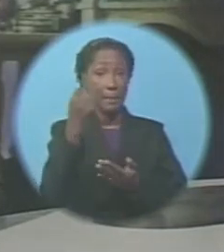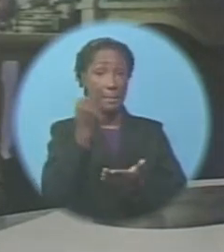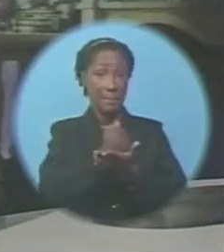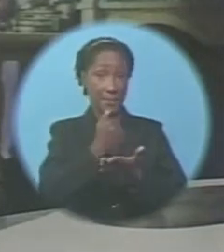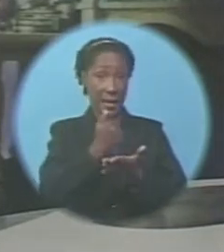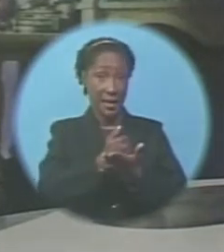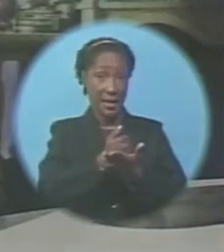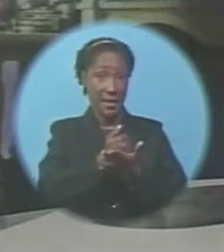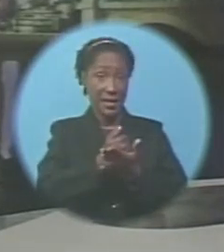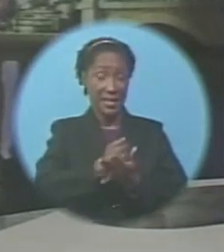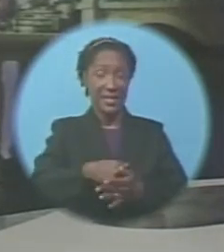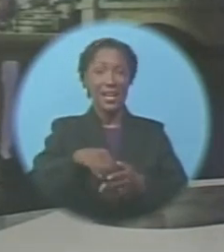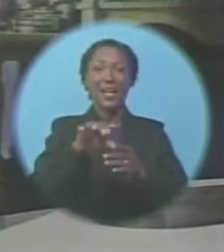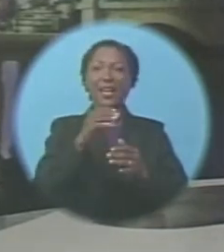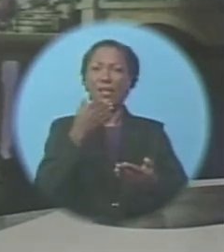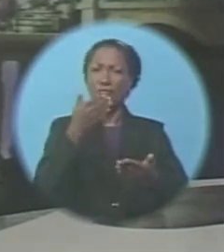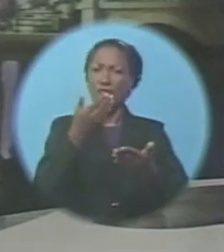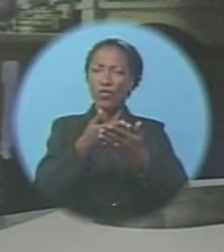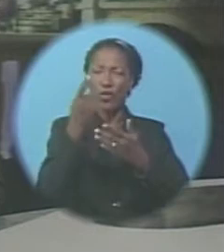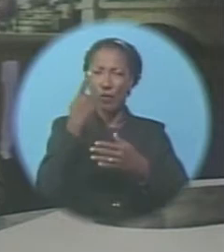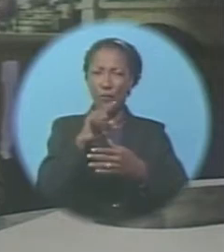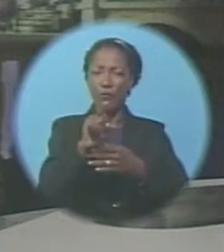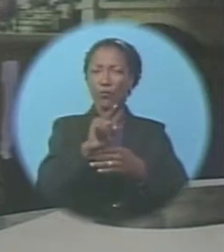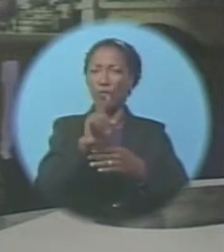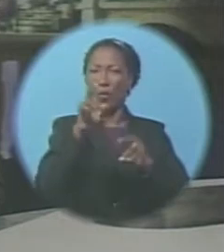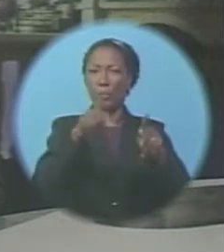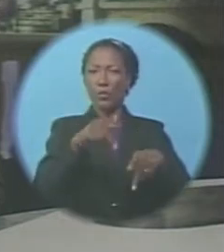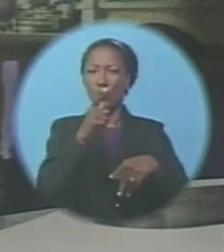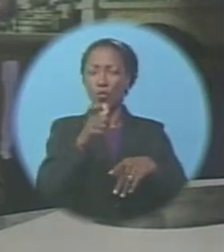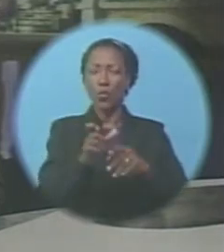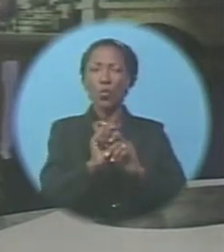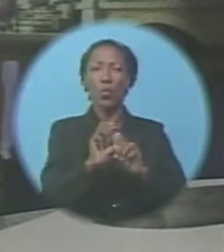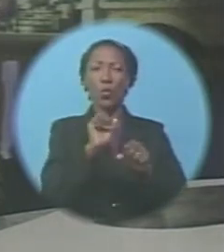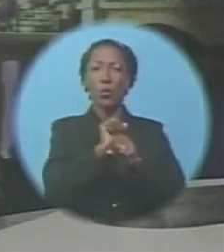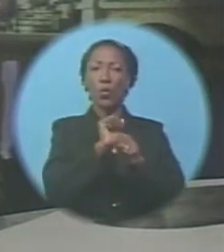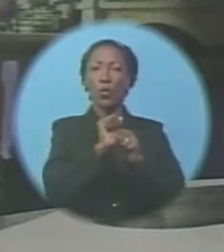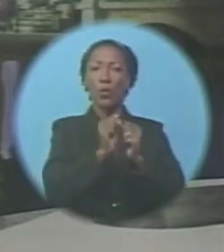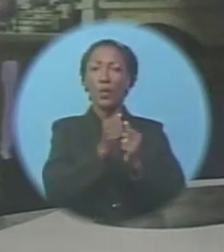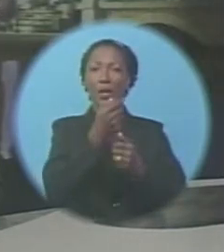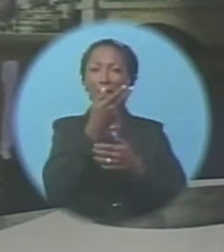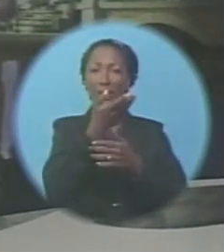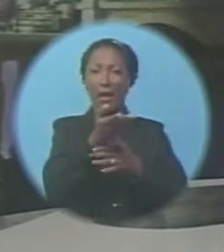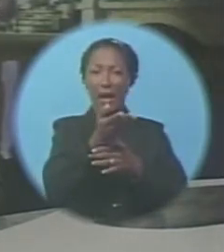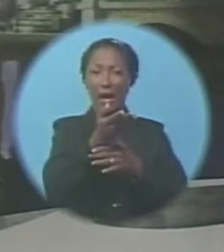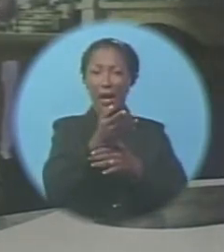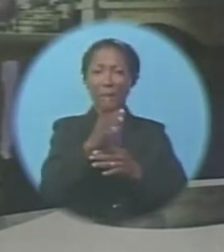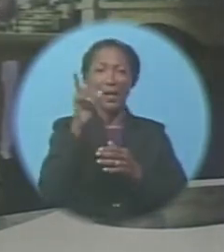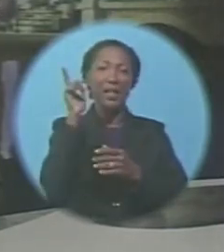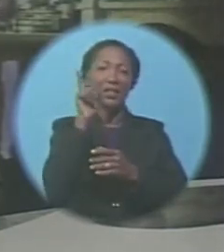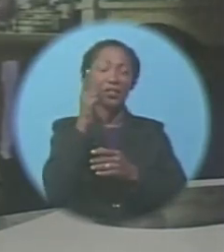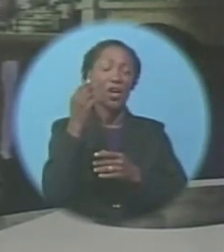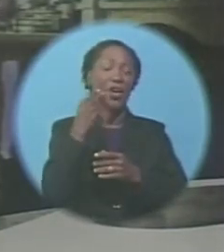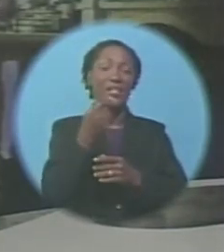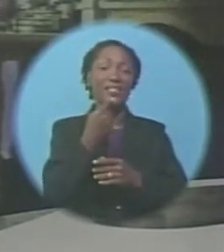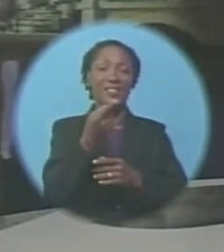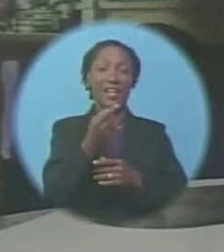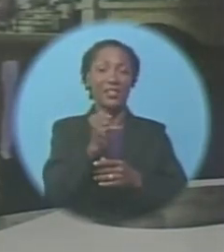of doing business for customers. And that's according to customer inbound agent with Republic Bank, Latoya Holligan.